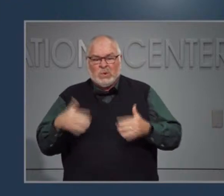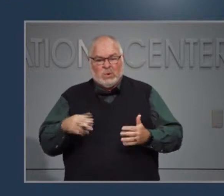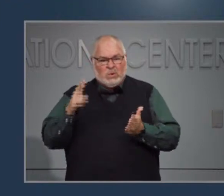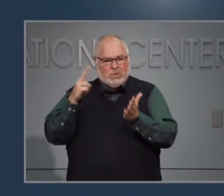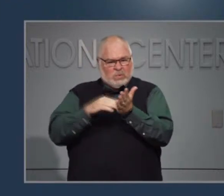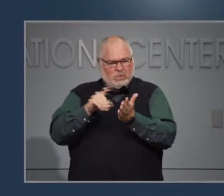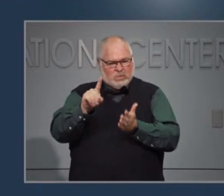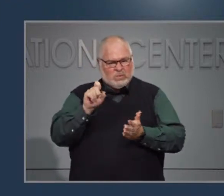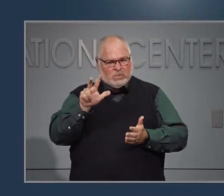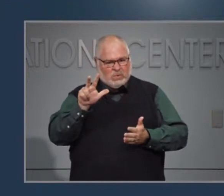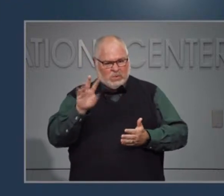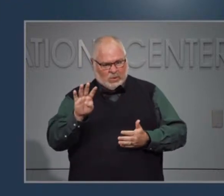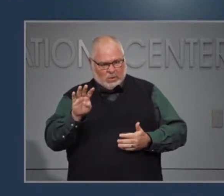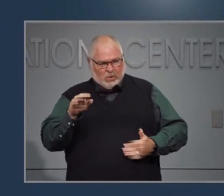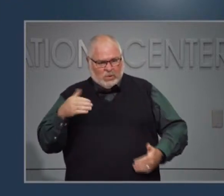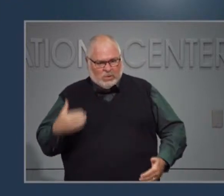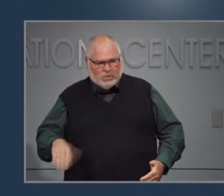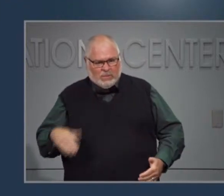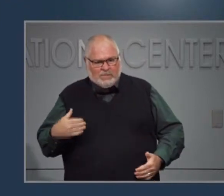2,134 deaths.